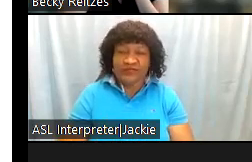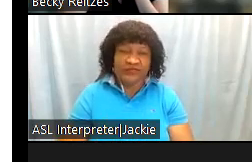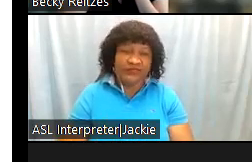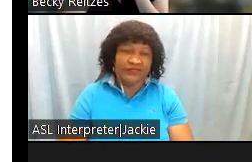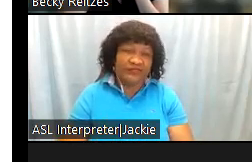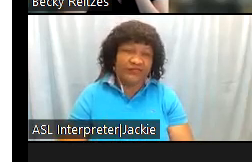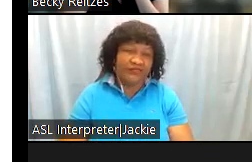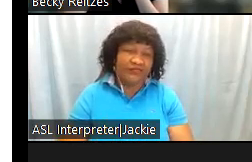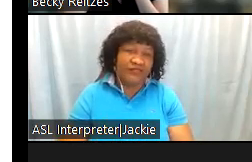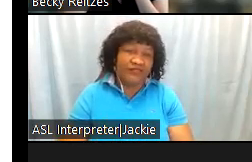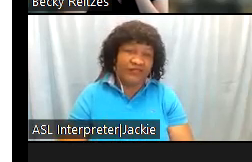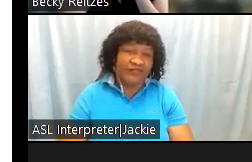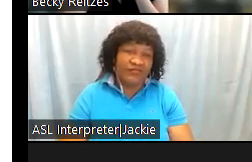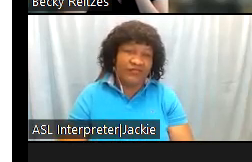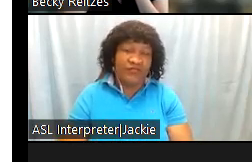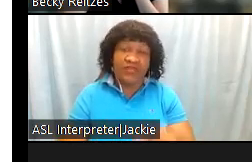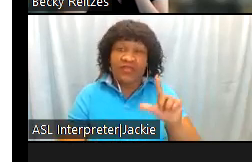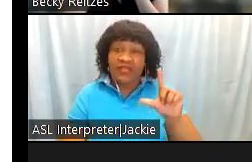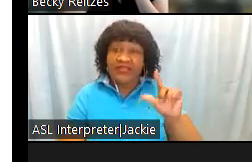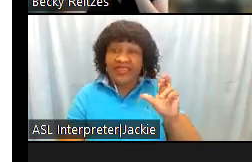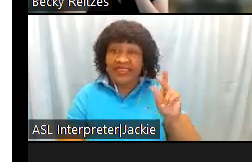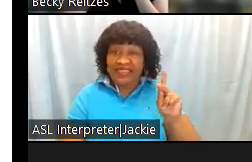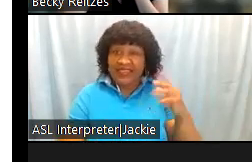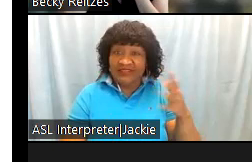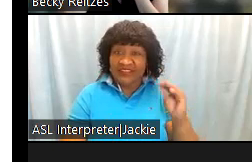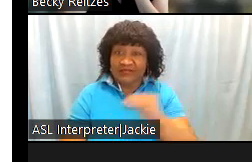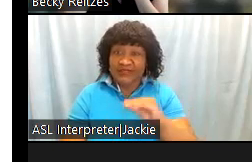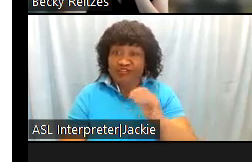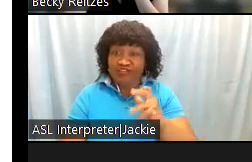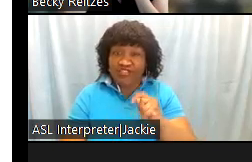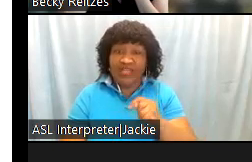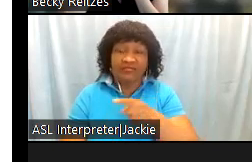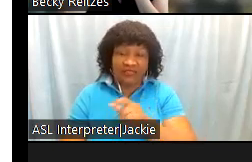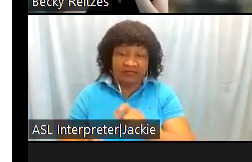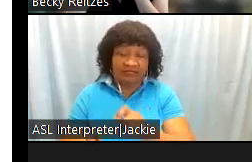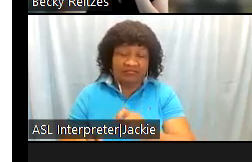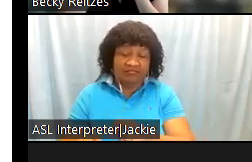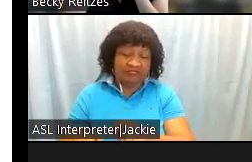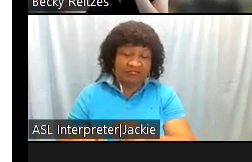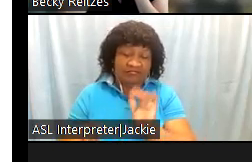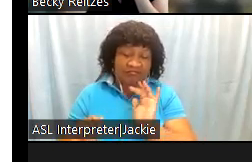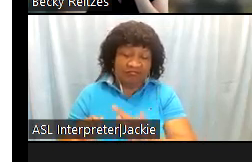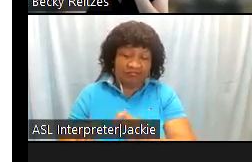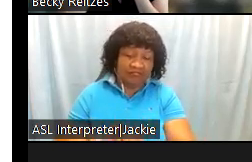All right, and then the link that I put in the chat will get you to that short 5-minute survey.